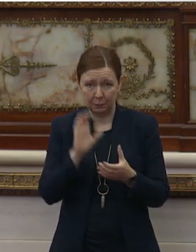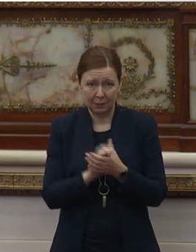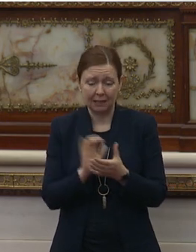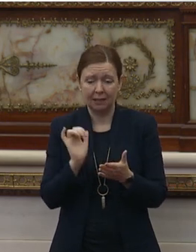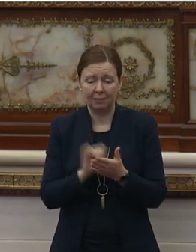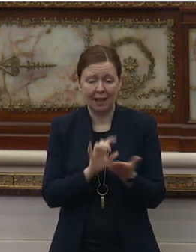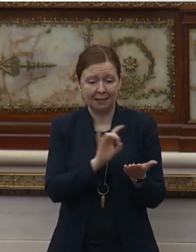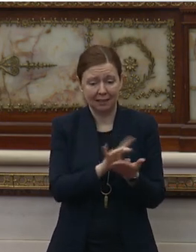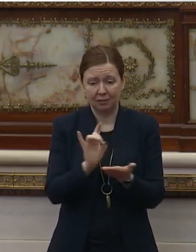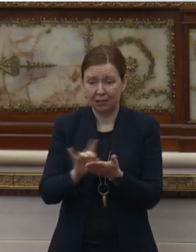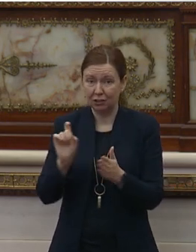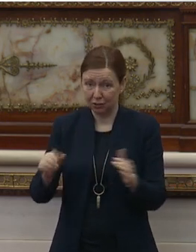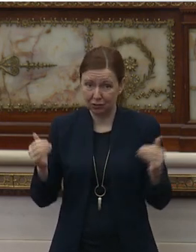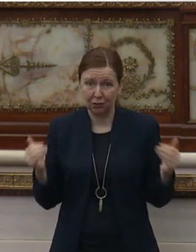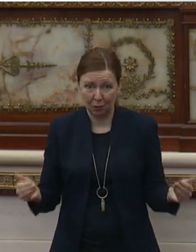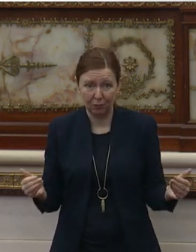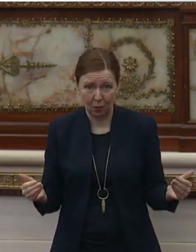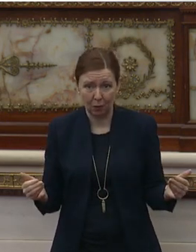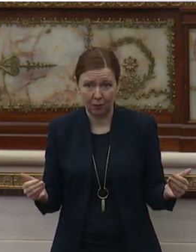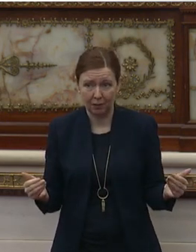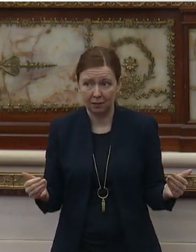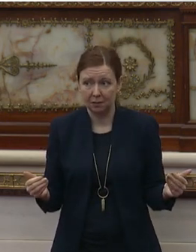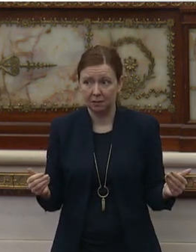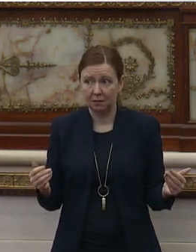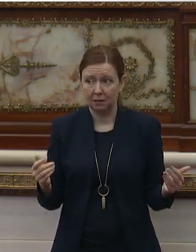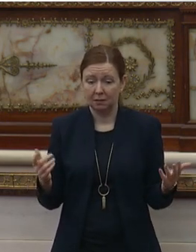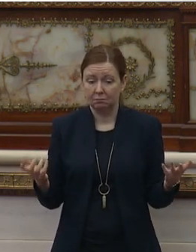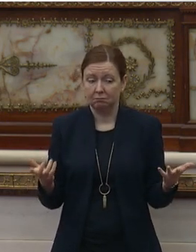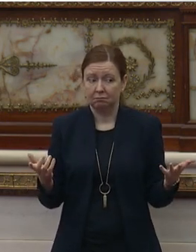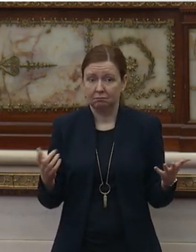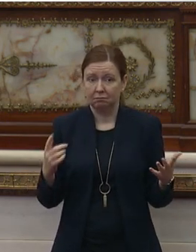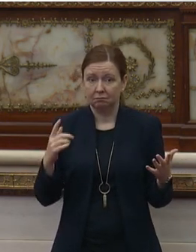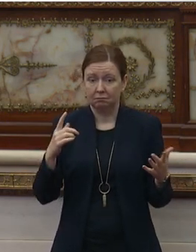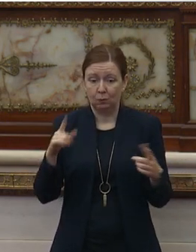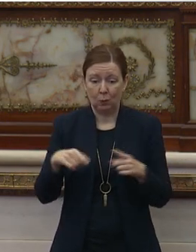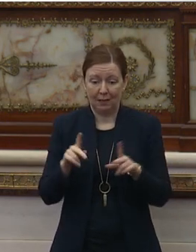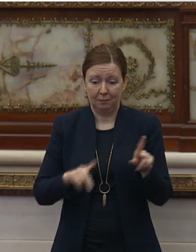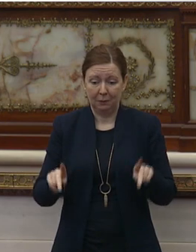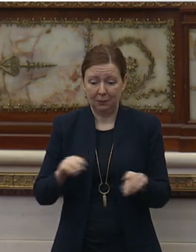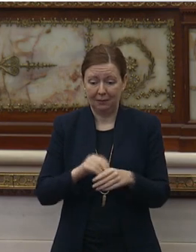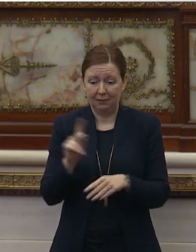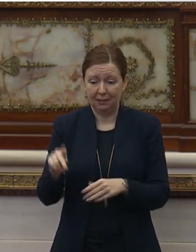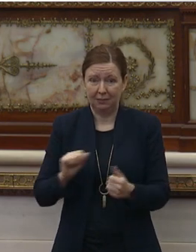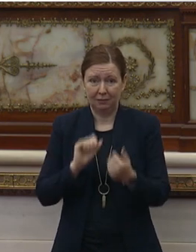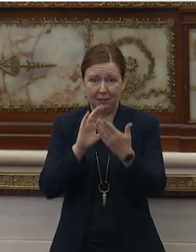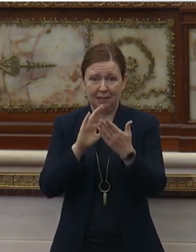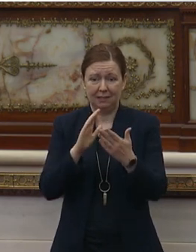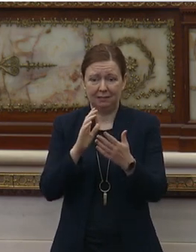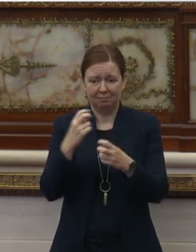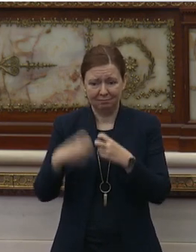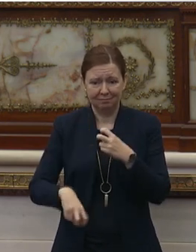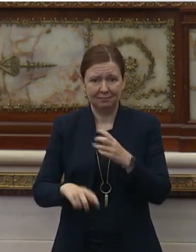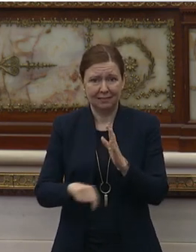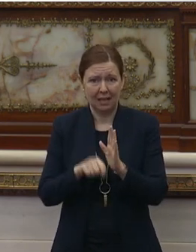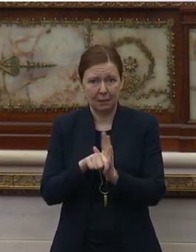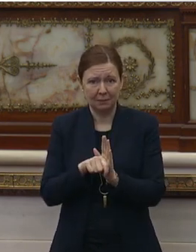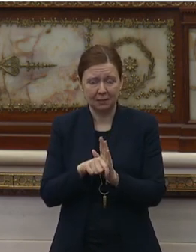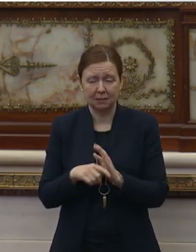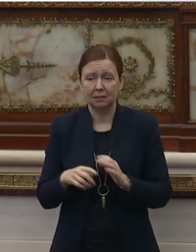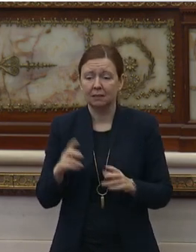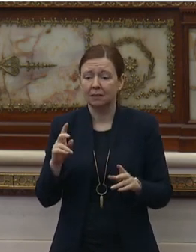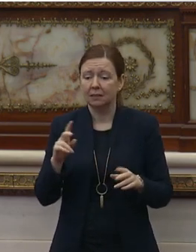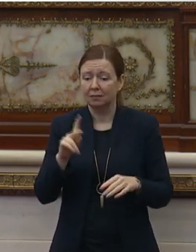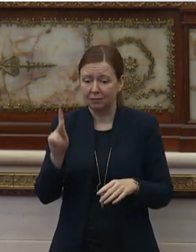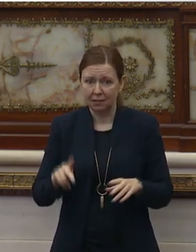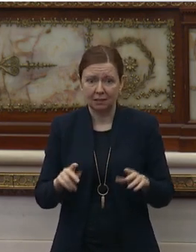these evictions should go forward simply based on when Philadelphians faced hard times? Philadelphians faced